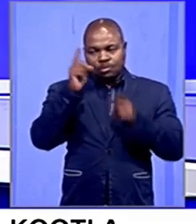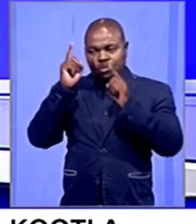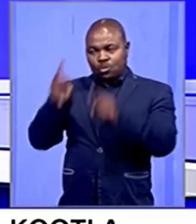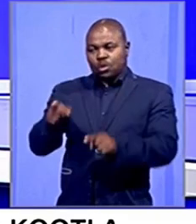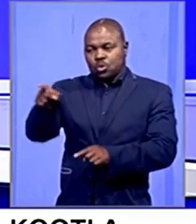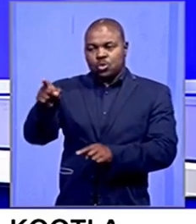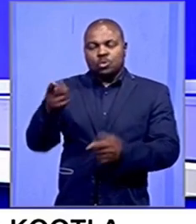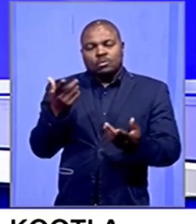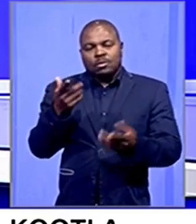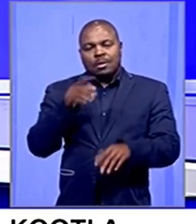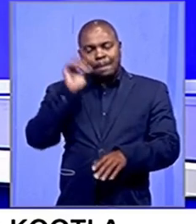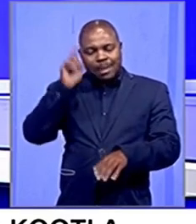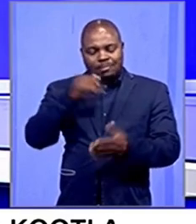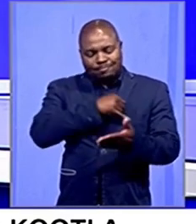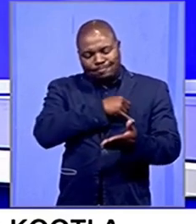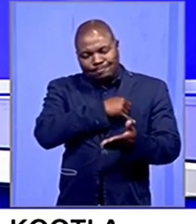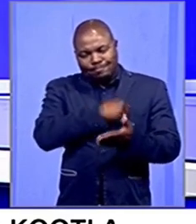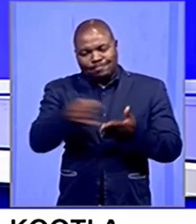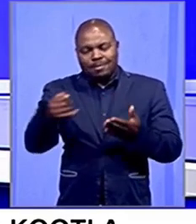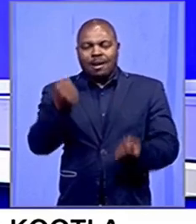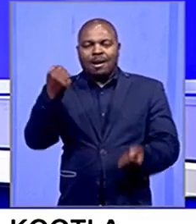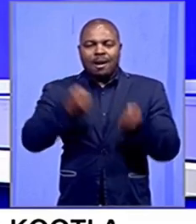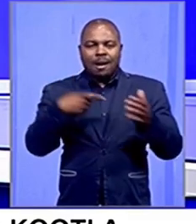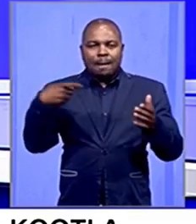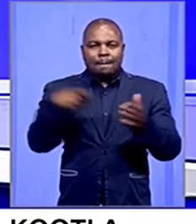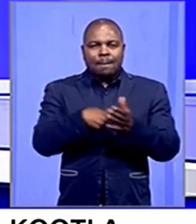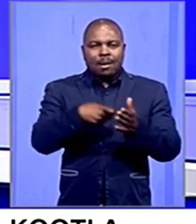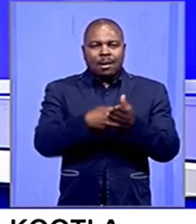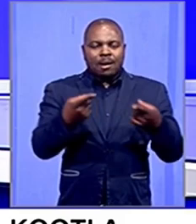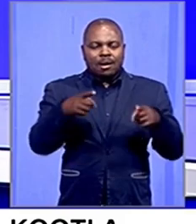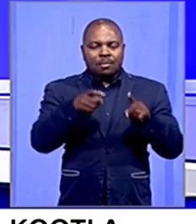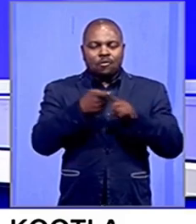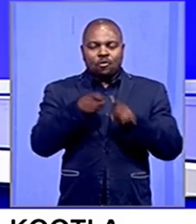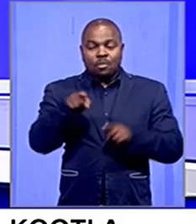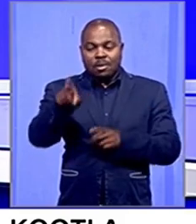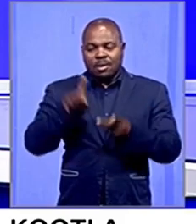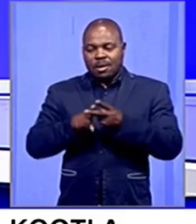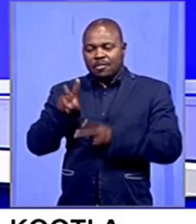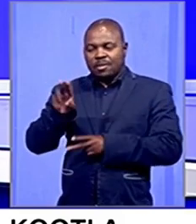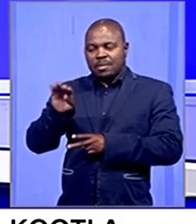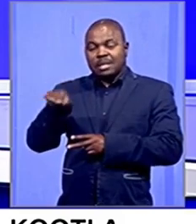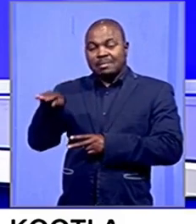ya go tlhakola ditumelelano tsa theko ya makoloi a mararo pakeng tsa gae le VBS.